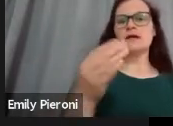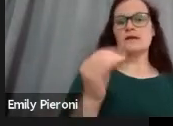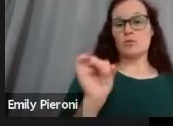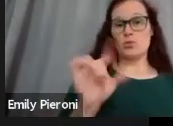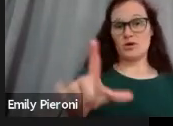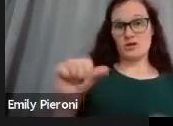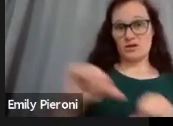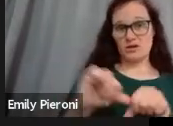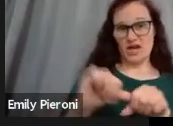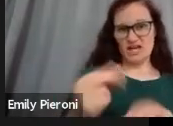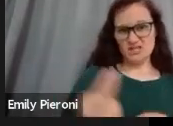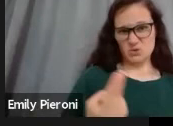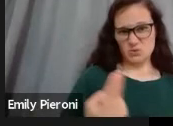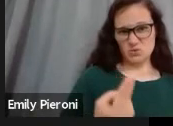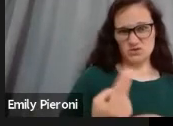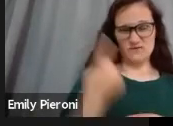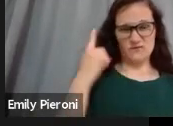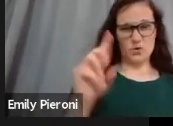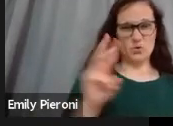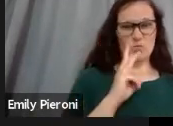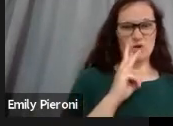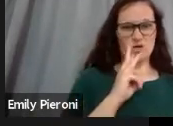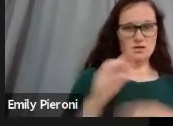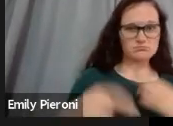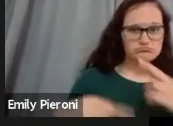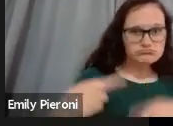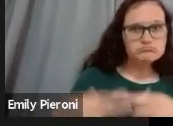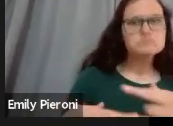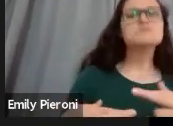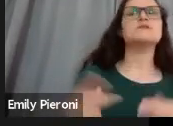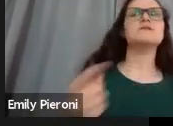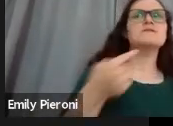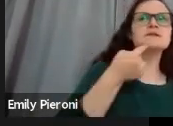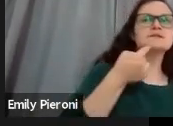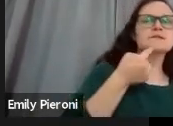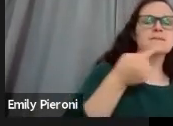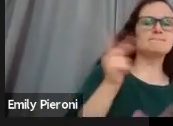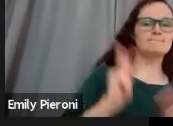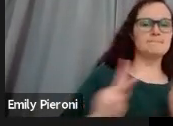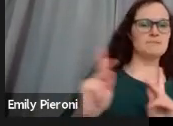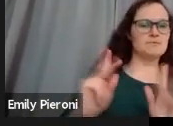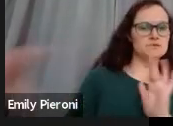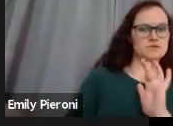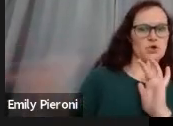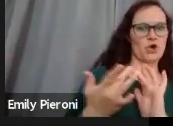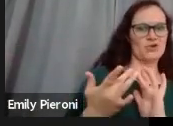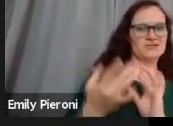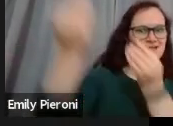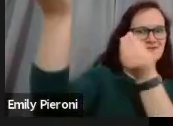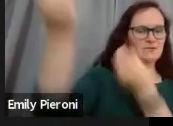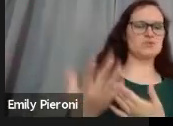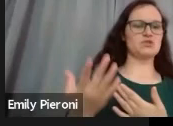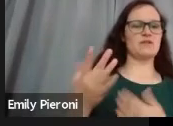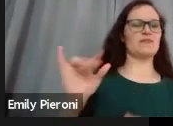me just, you've been asking for people's contact information. Here's my phone number and my